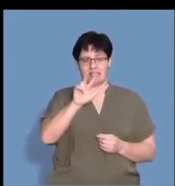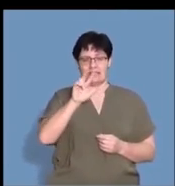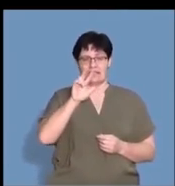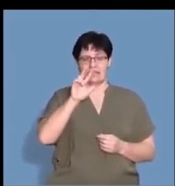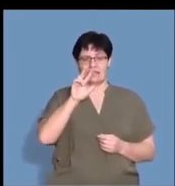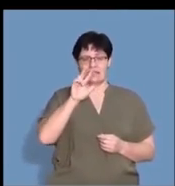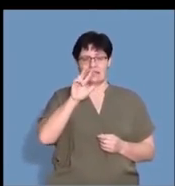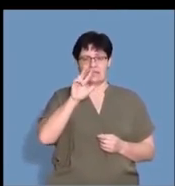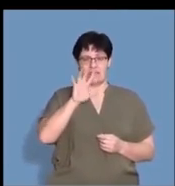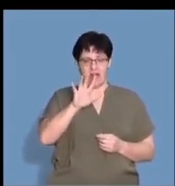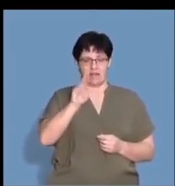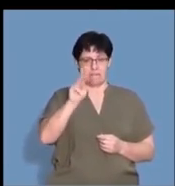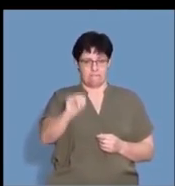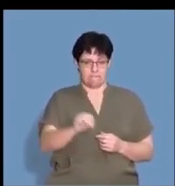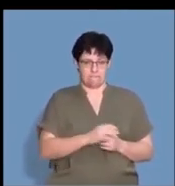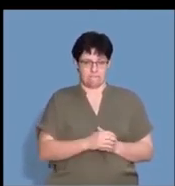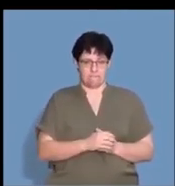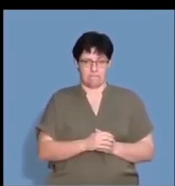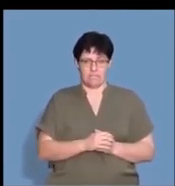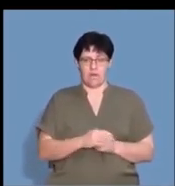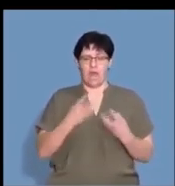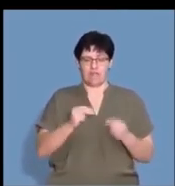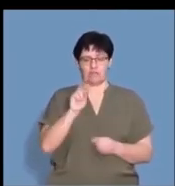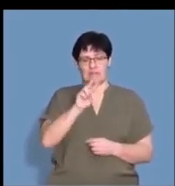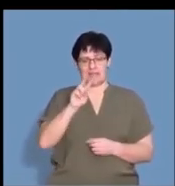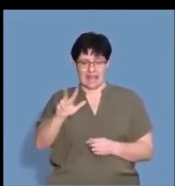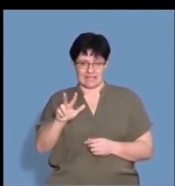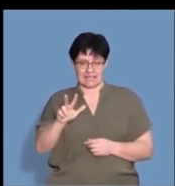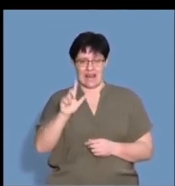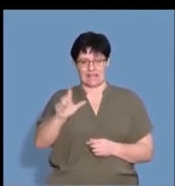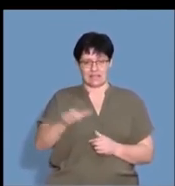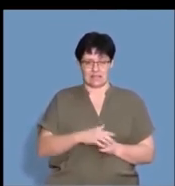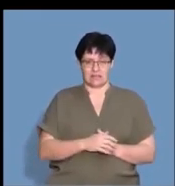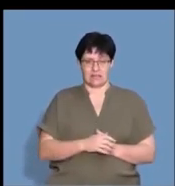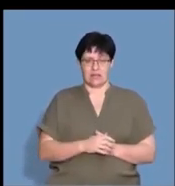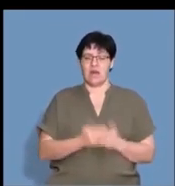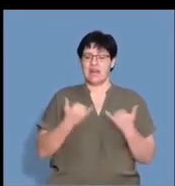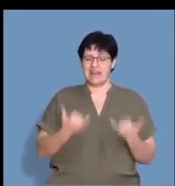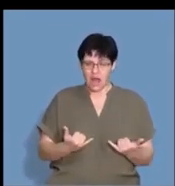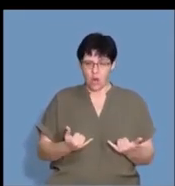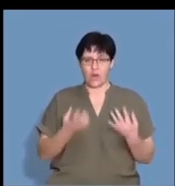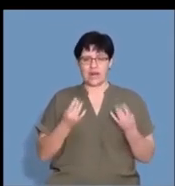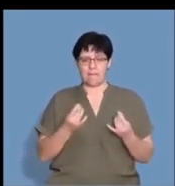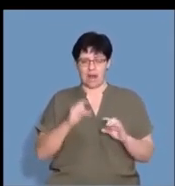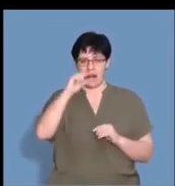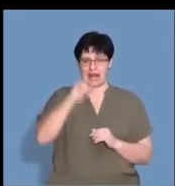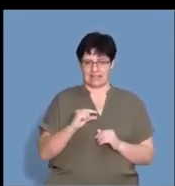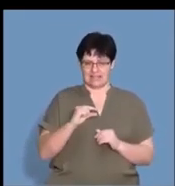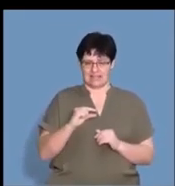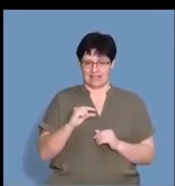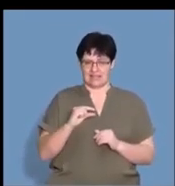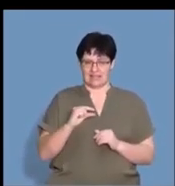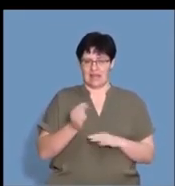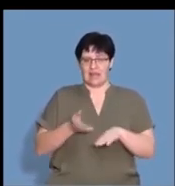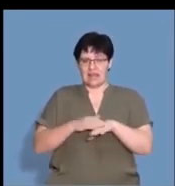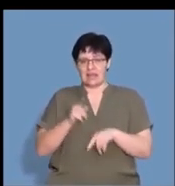385 kilometres and I had 28 litres. Now I've got a number that's smaller